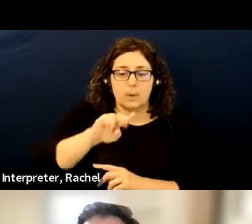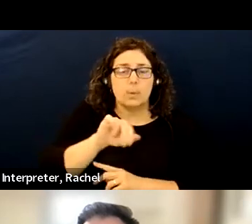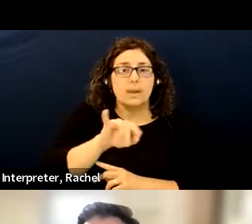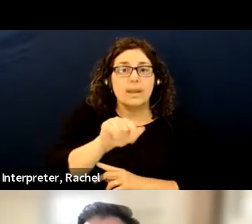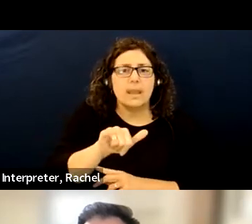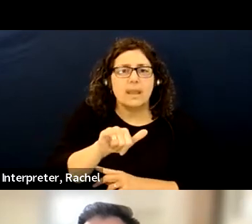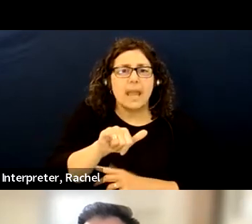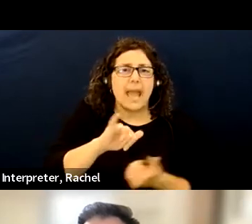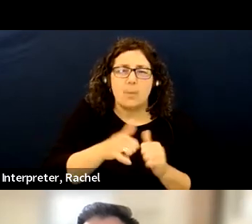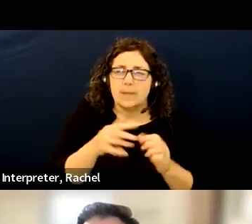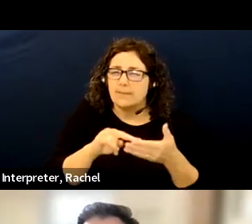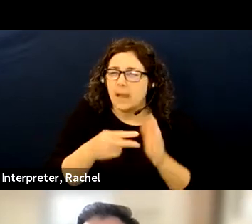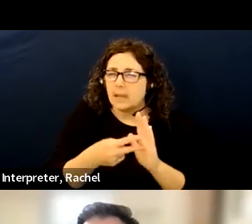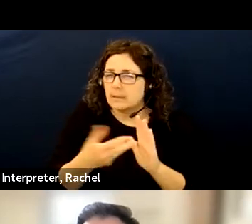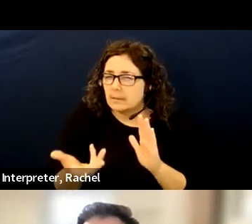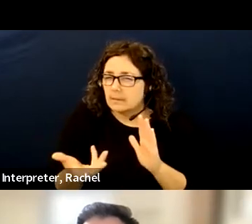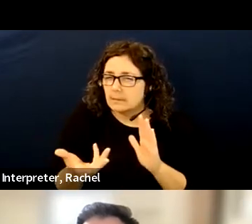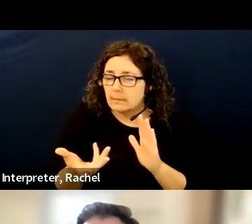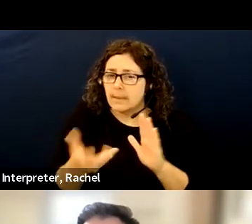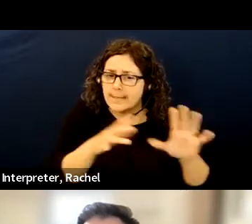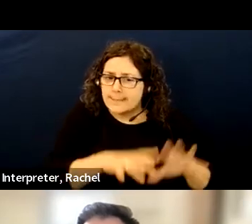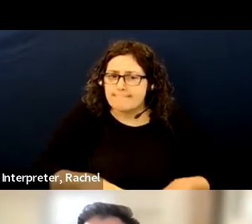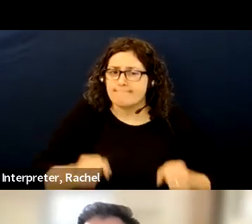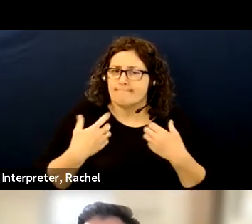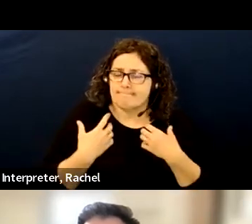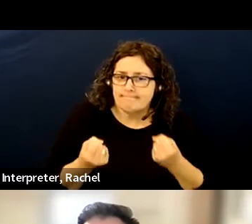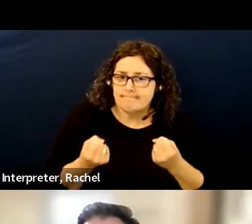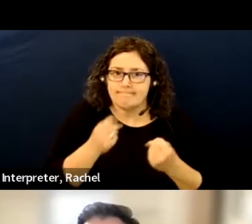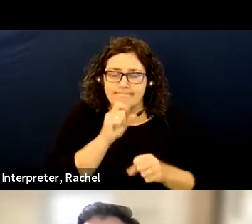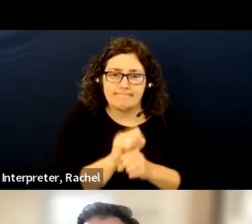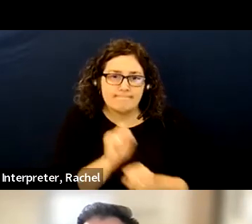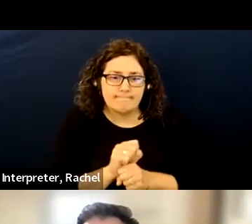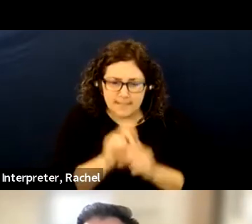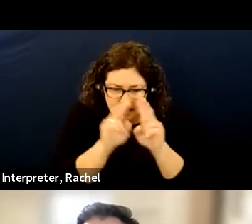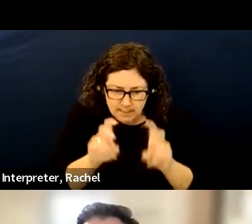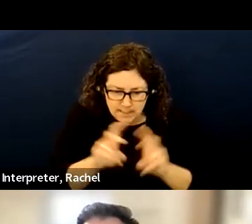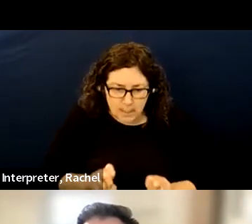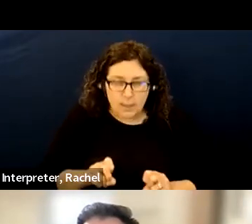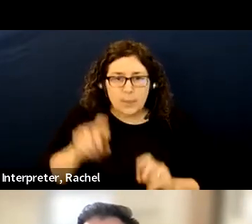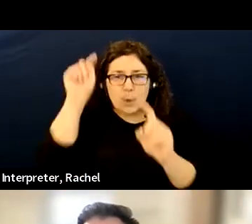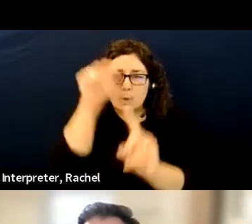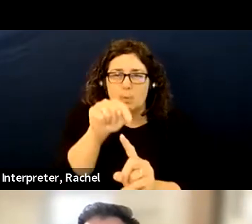and taking the courage to actually dig into what we want to achieve rather than